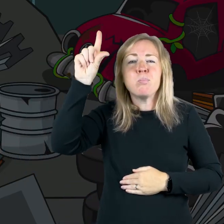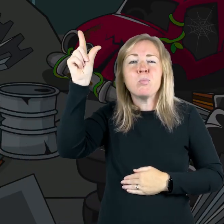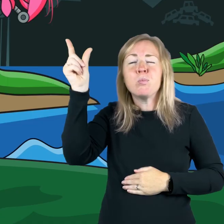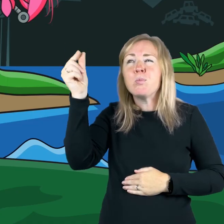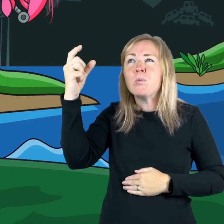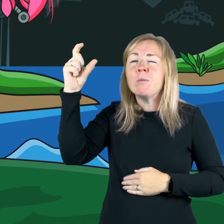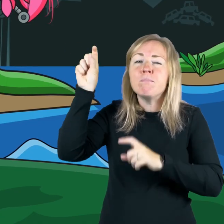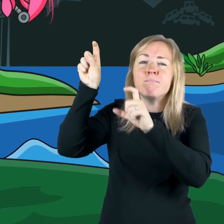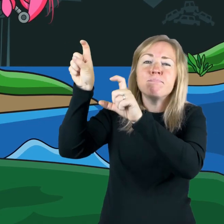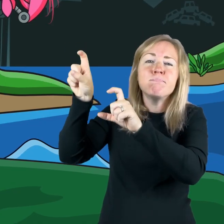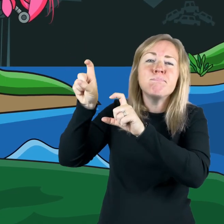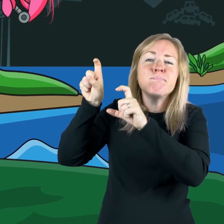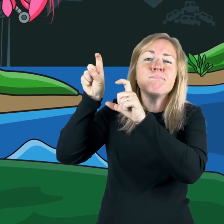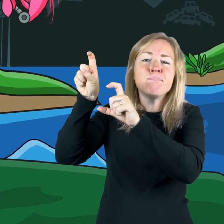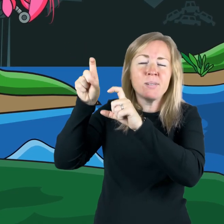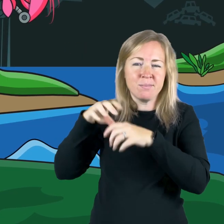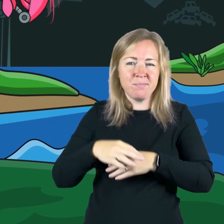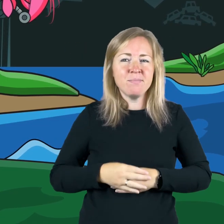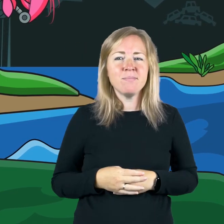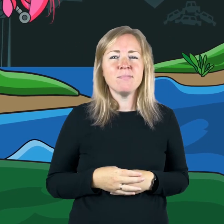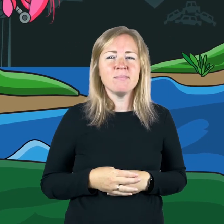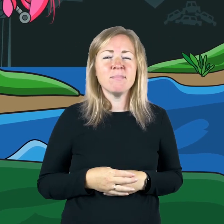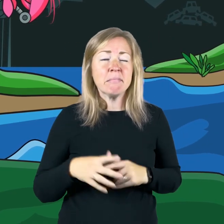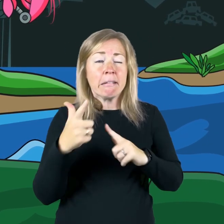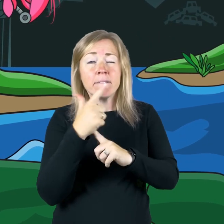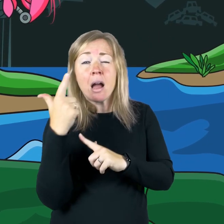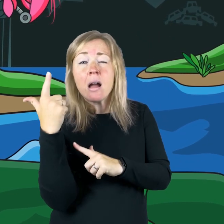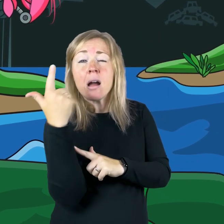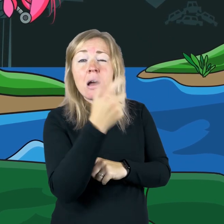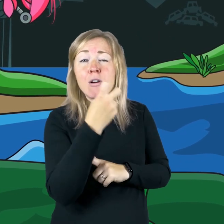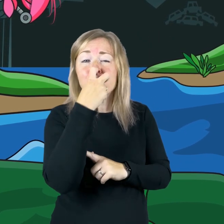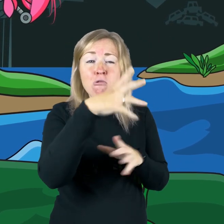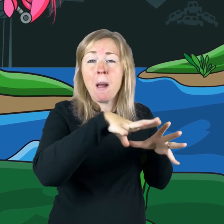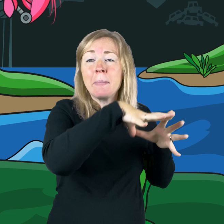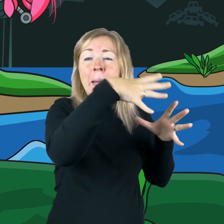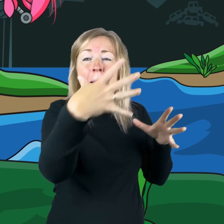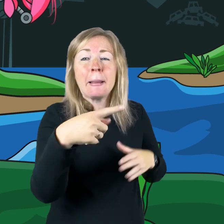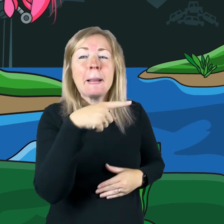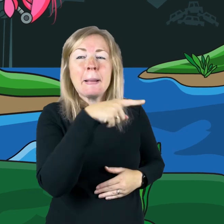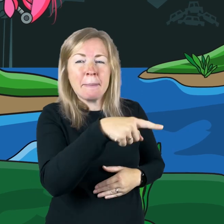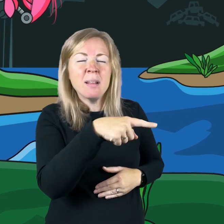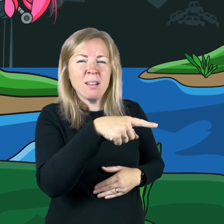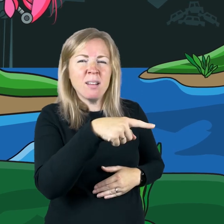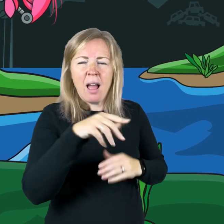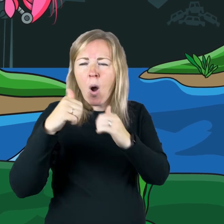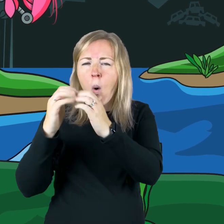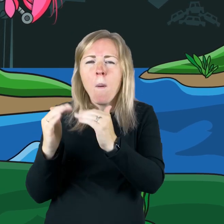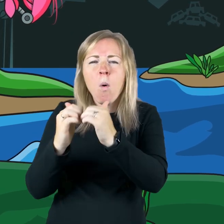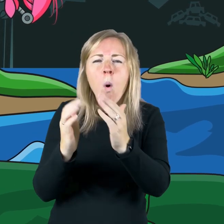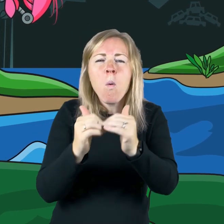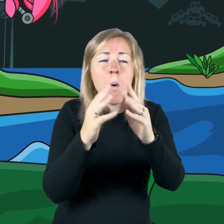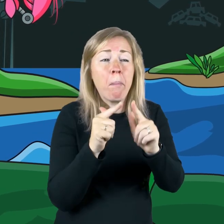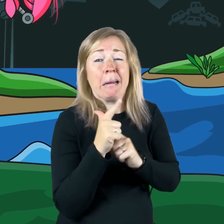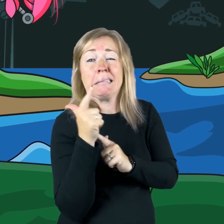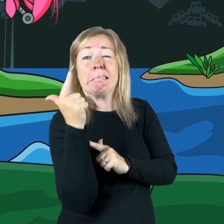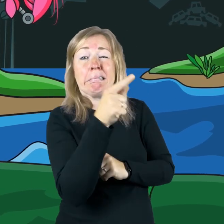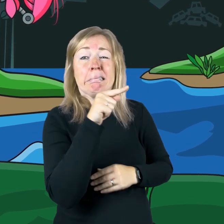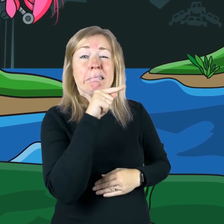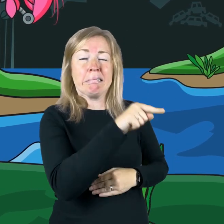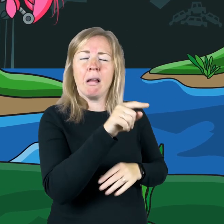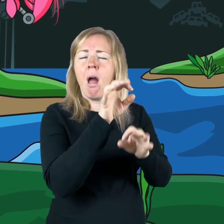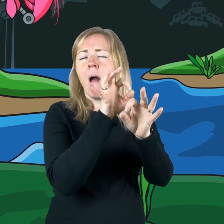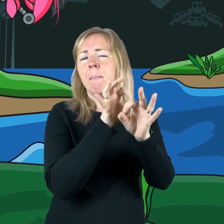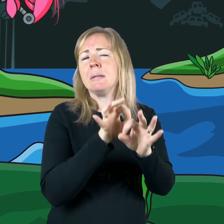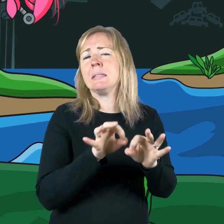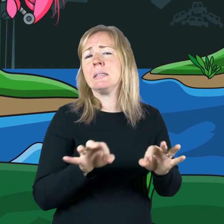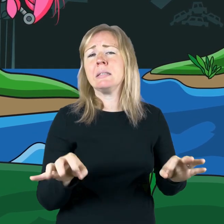twilight. On the far side of the scrap heap, past the cluster of makeshift homes, you would find the most